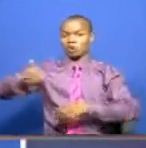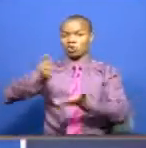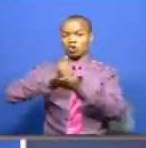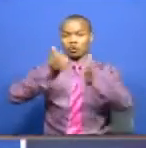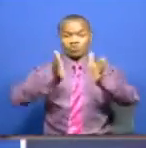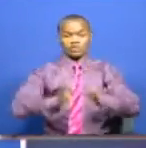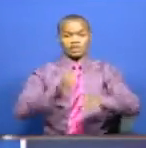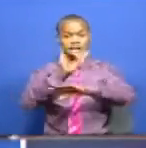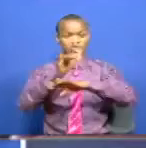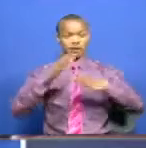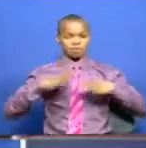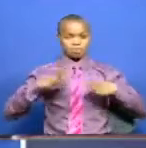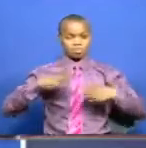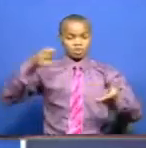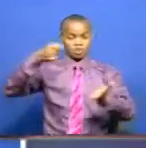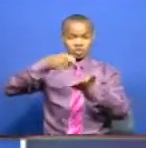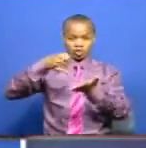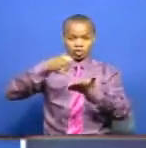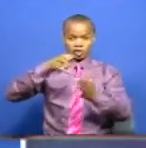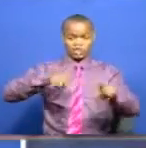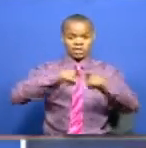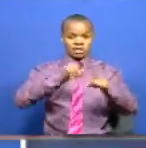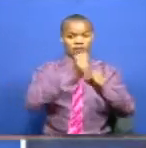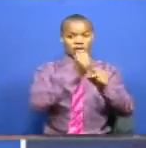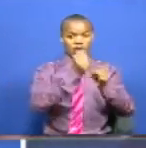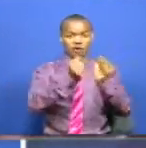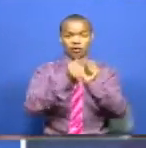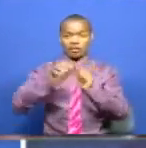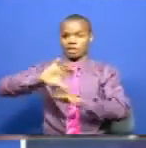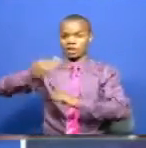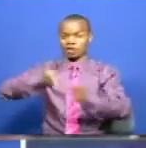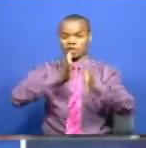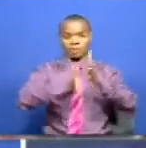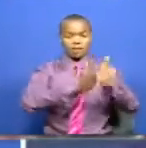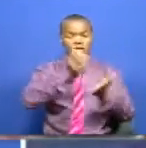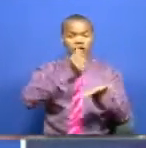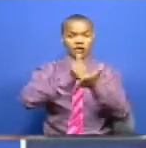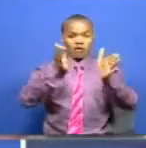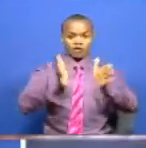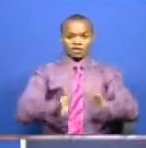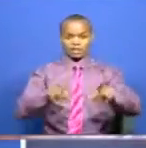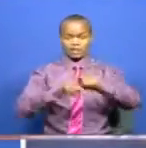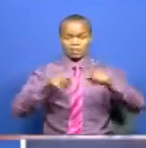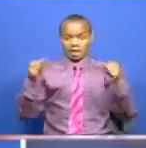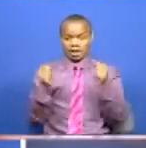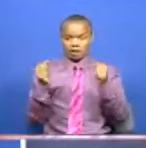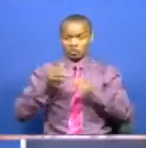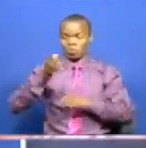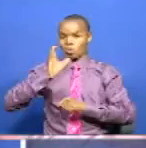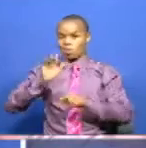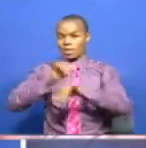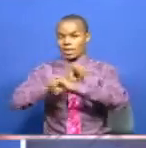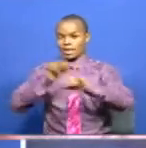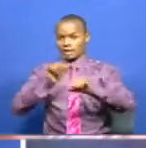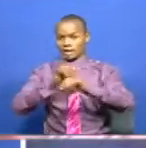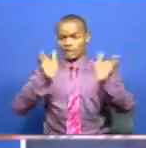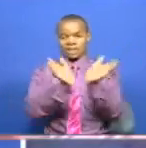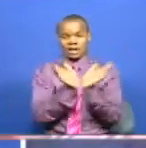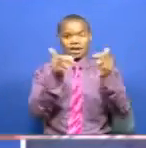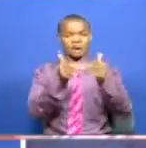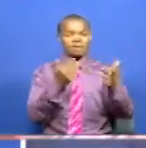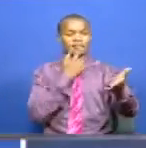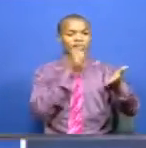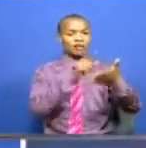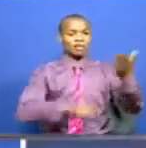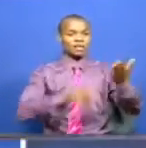on those venturing into the real estate to work with the county planning officers and the Nanyuki Water and Sewerage Company, noting some